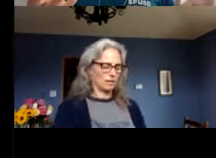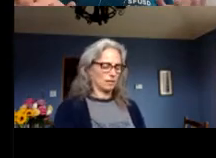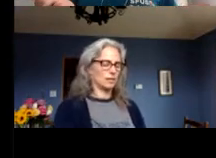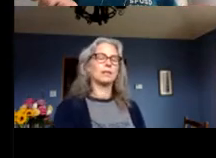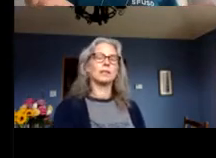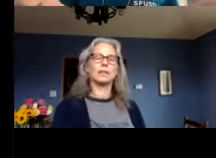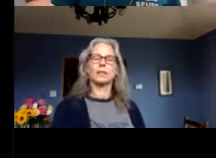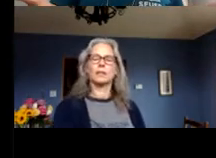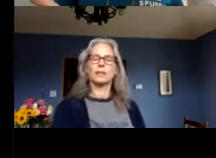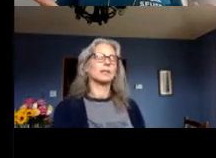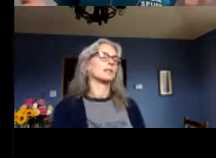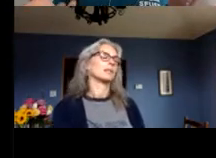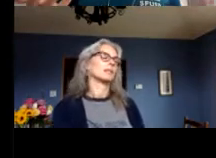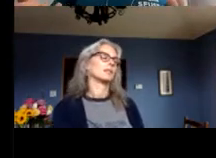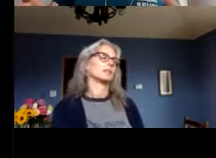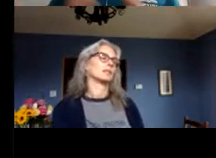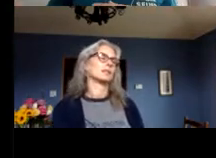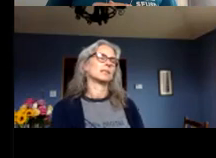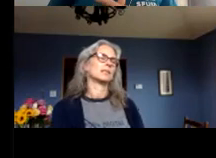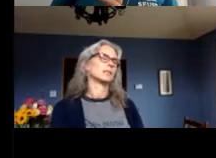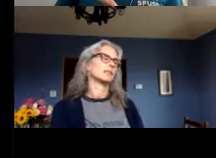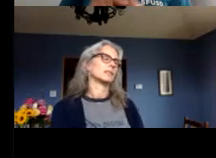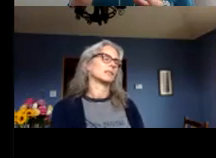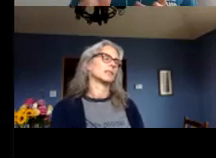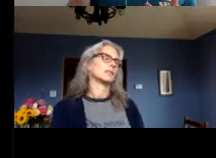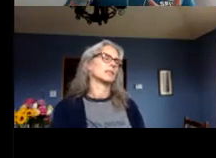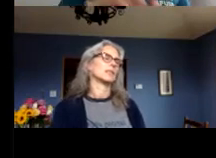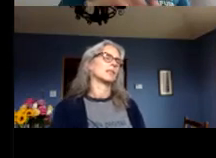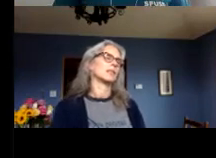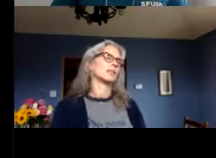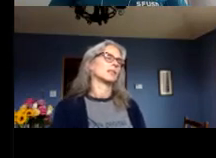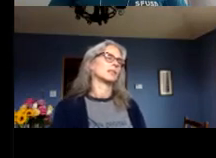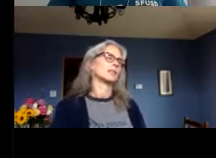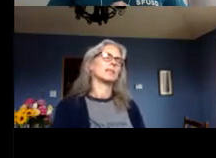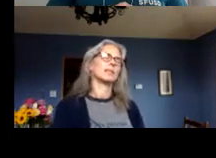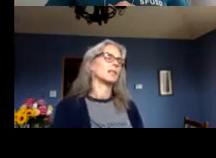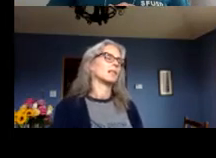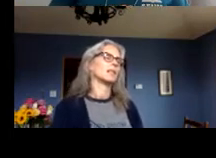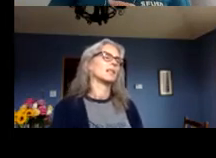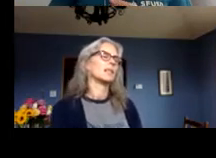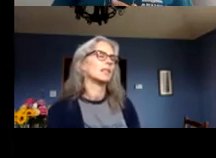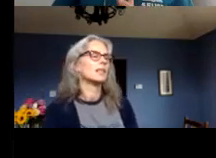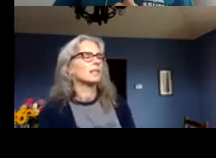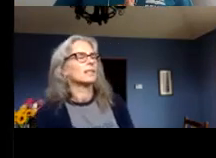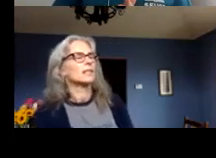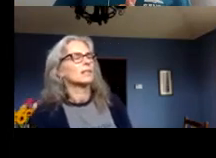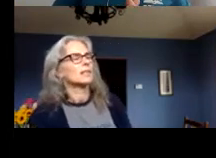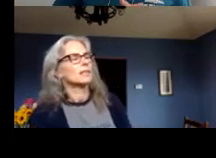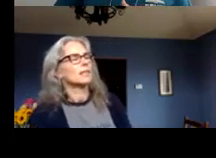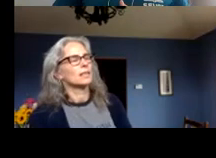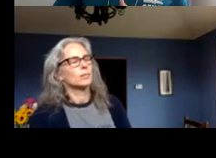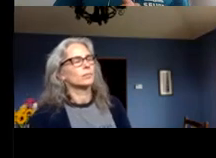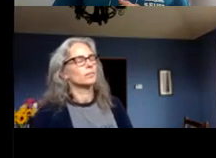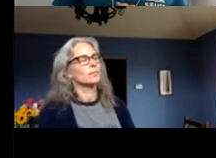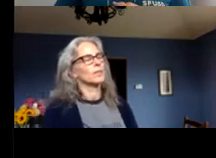your student? Do you want to receive emails? And they have to say, yep, I want to get emails. Sometimes that email does go to their